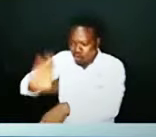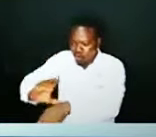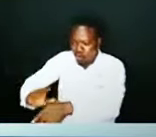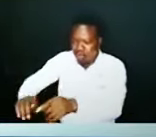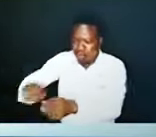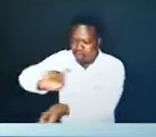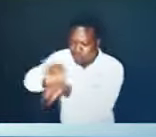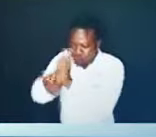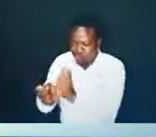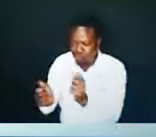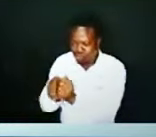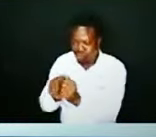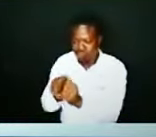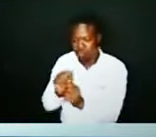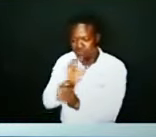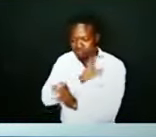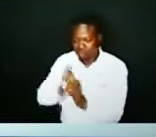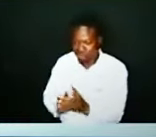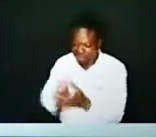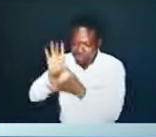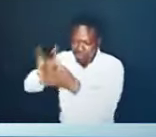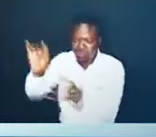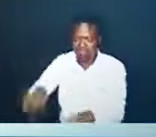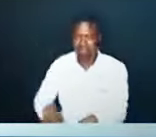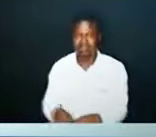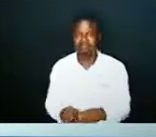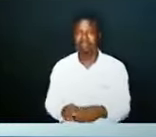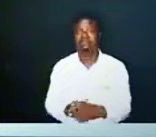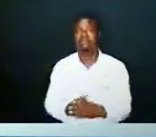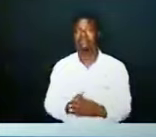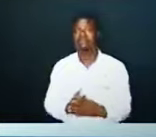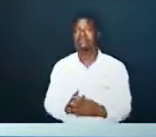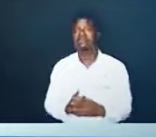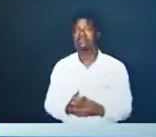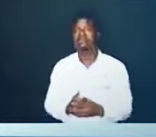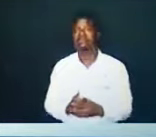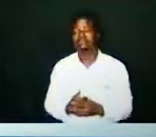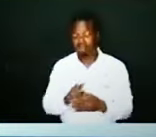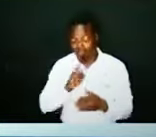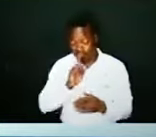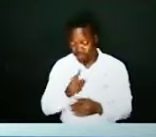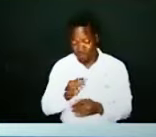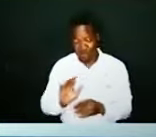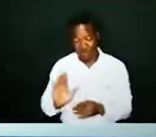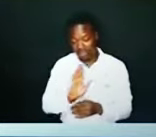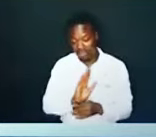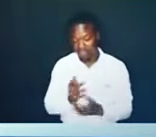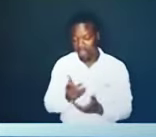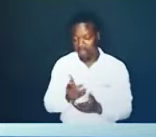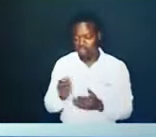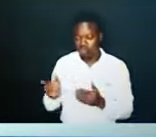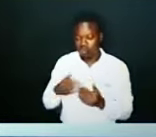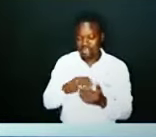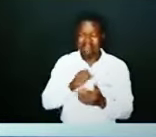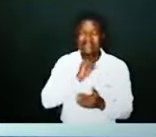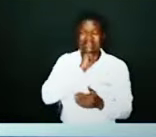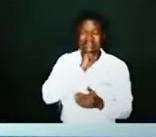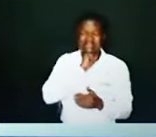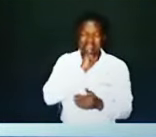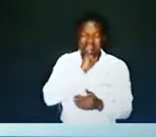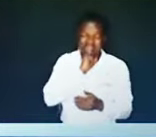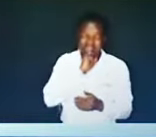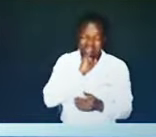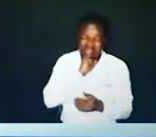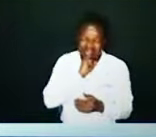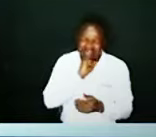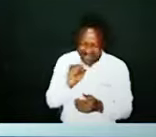they refused to compromise on their beliefs, even at the peril of their lives, and rather tried